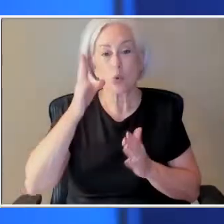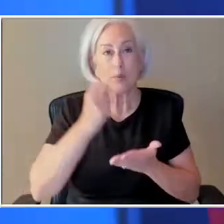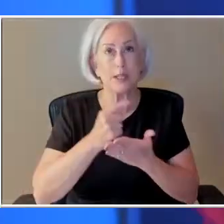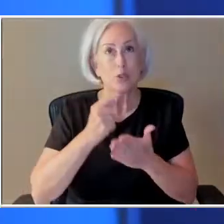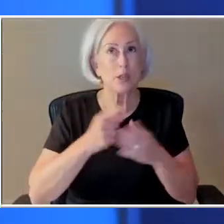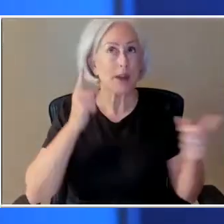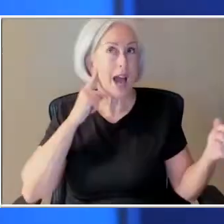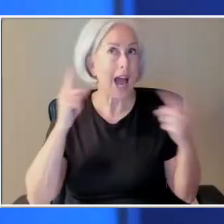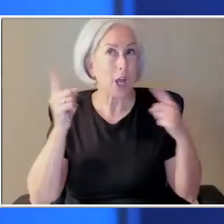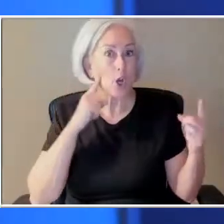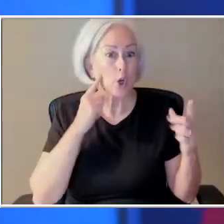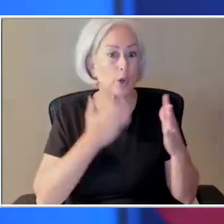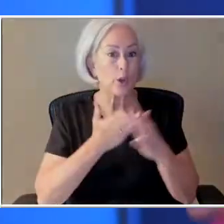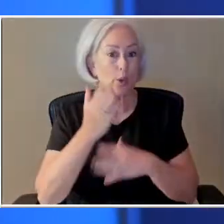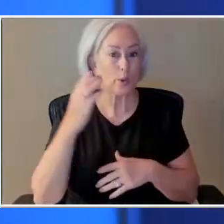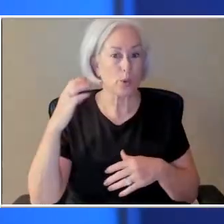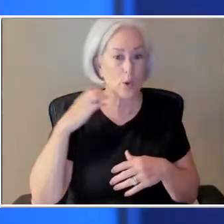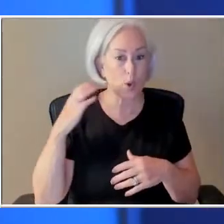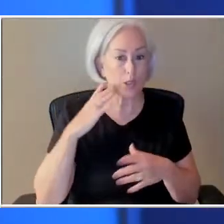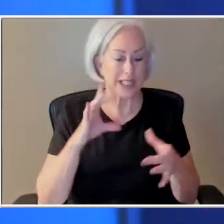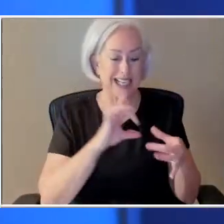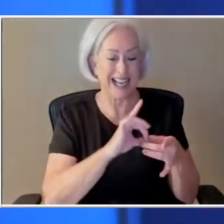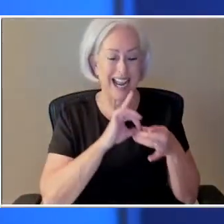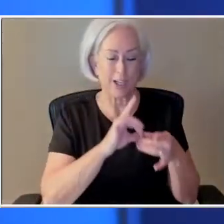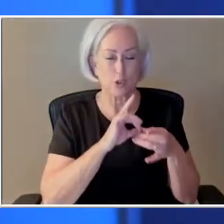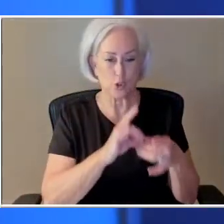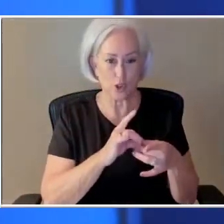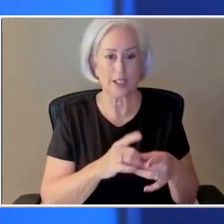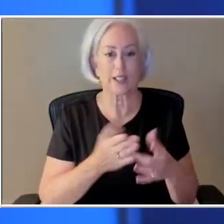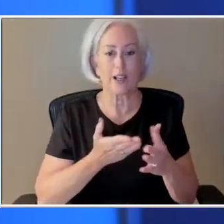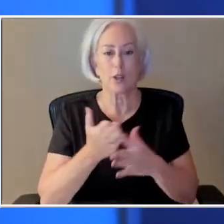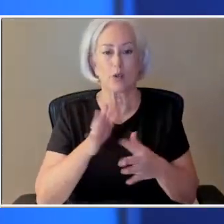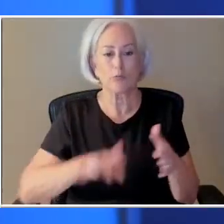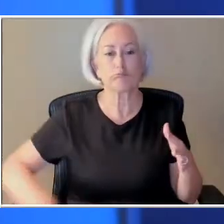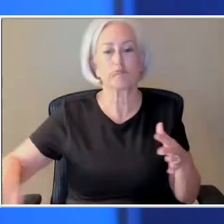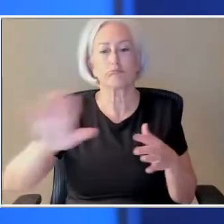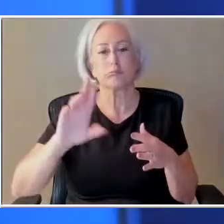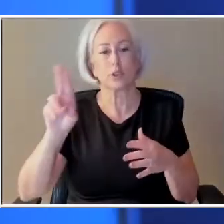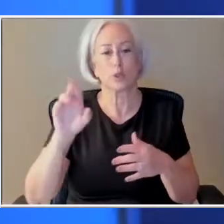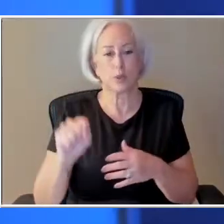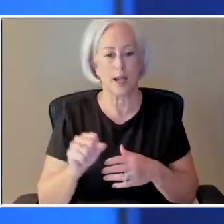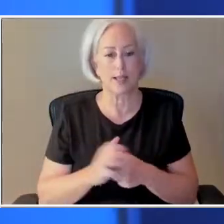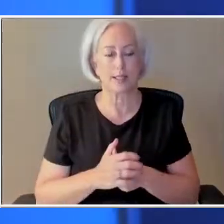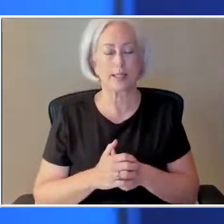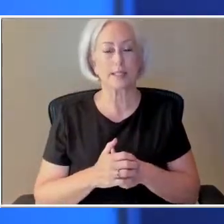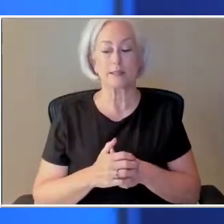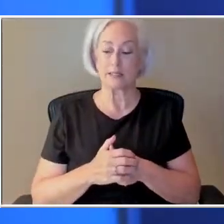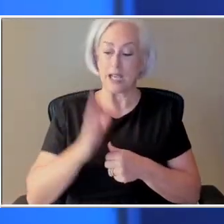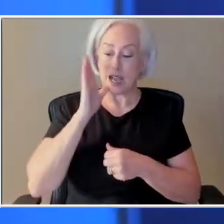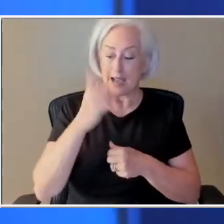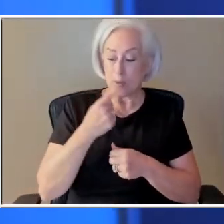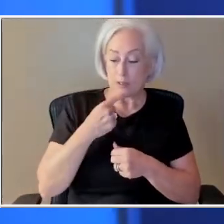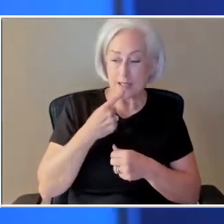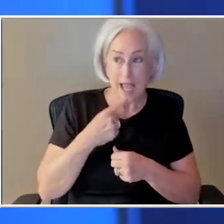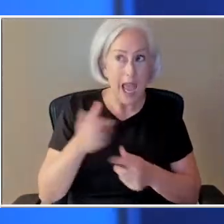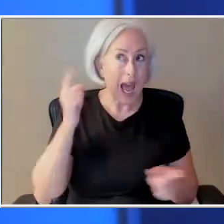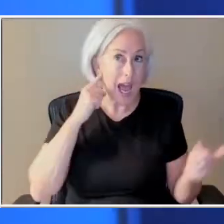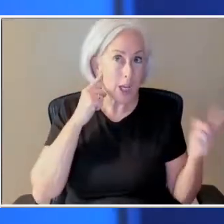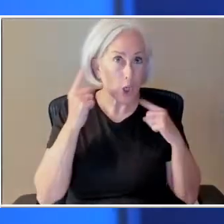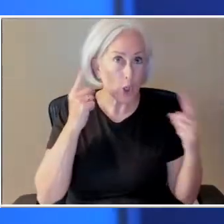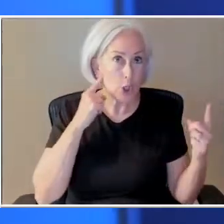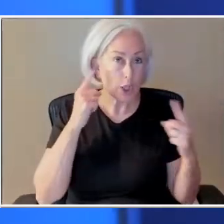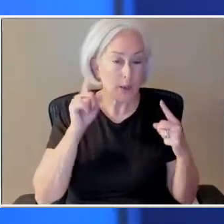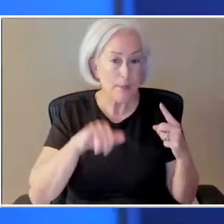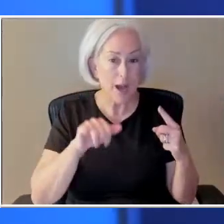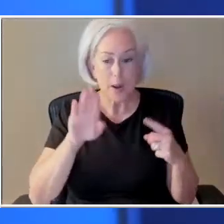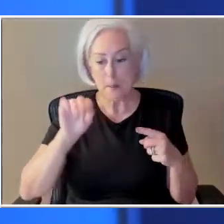know, through my coaching connections, you know, throughout the United States. And I'll say, you know, I heard about this bispecific, or I